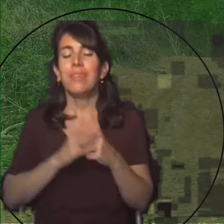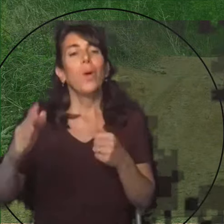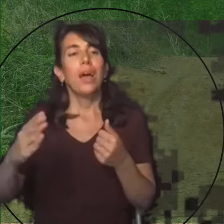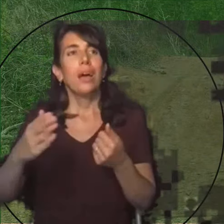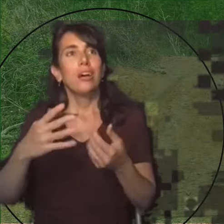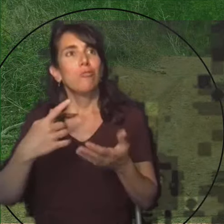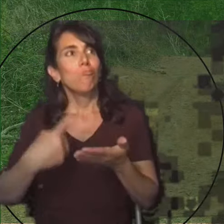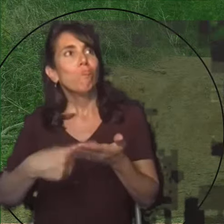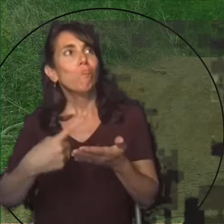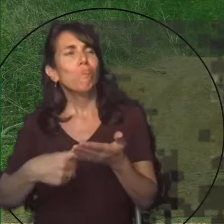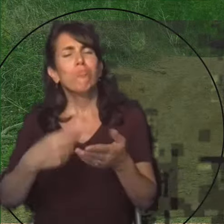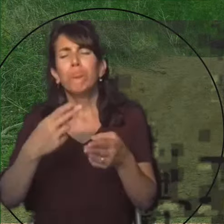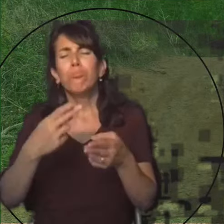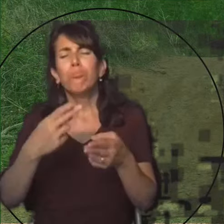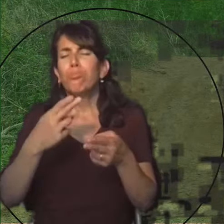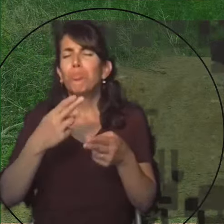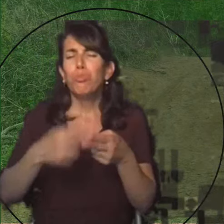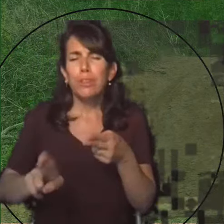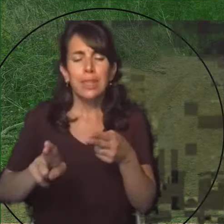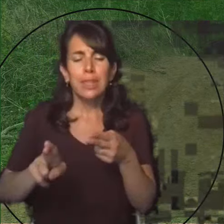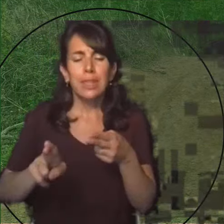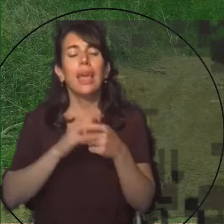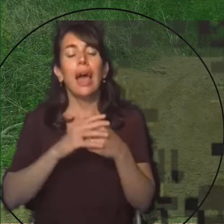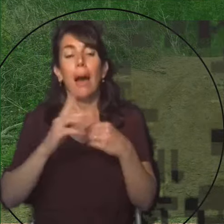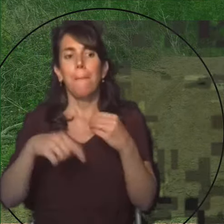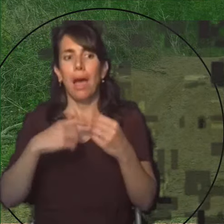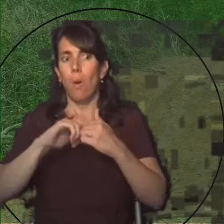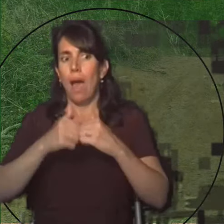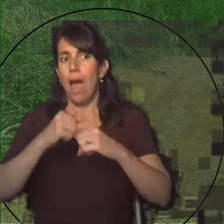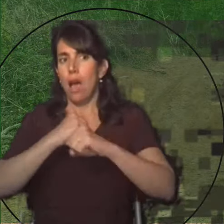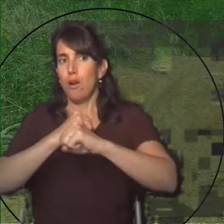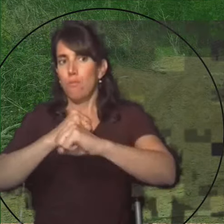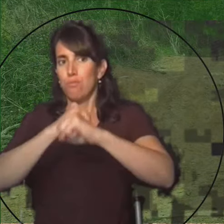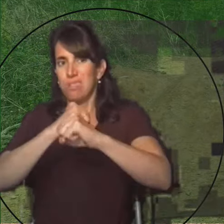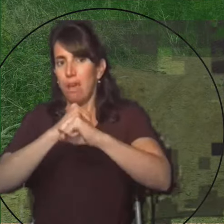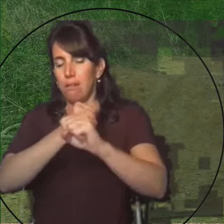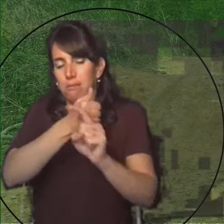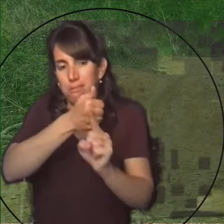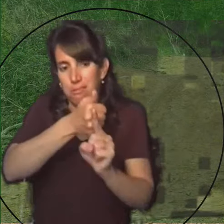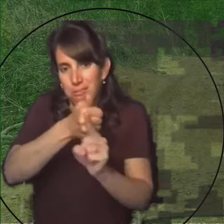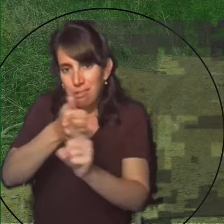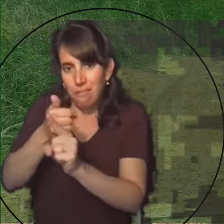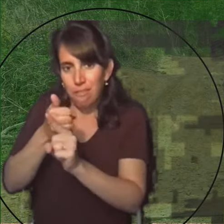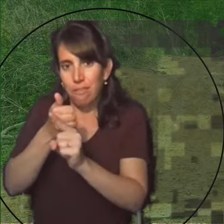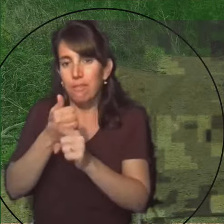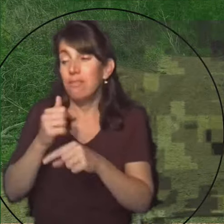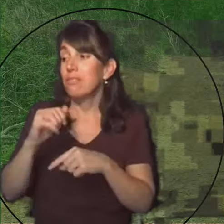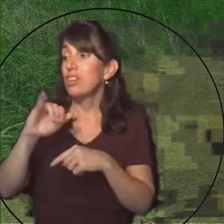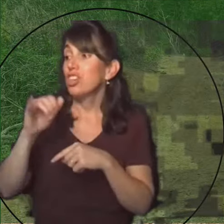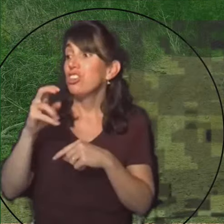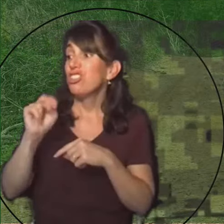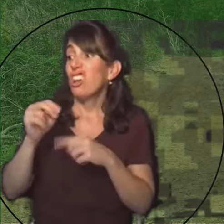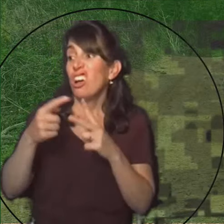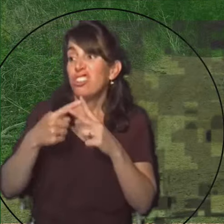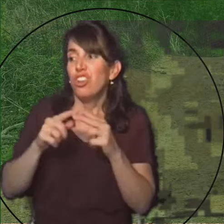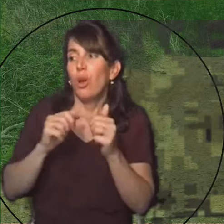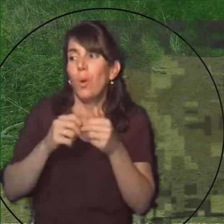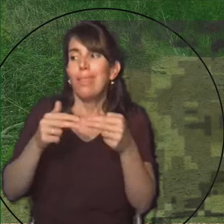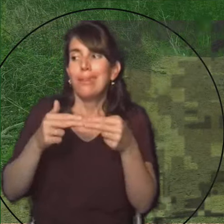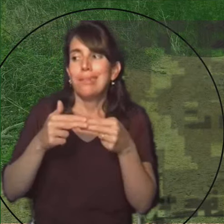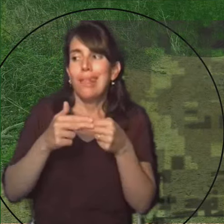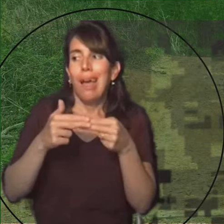interpreters, about how we protect ourselves. So hopefully, John, if you have slide 37 is where I'm going to start.